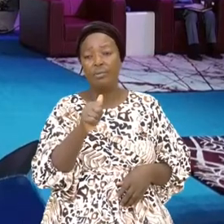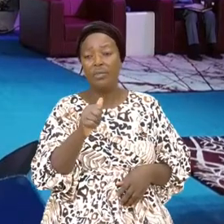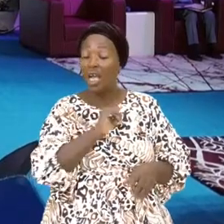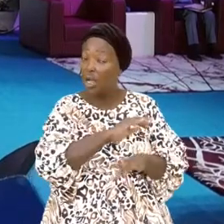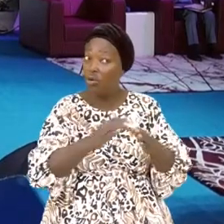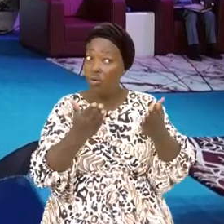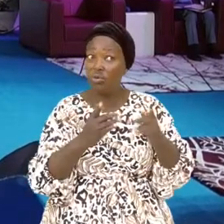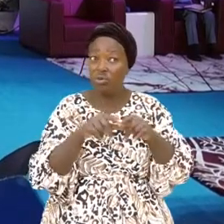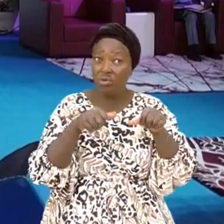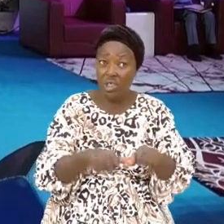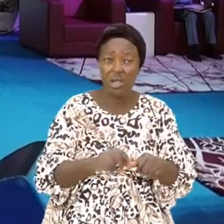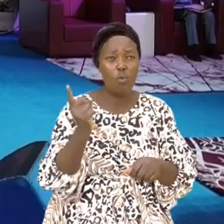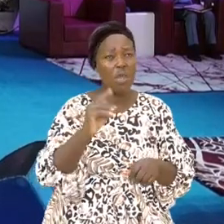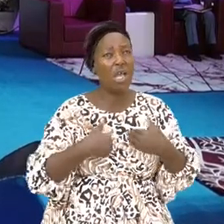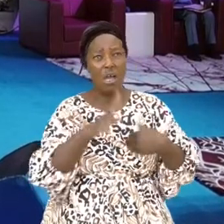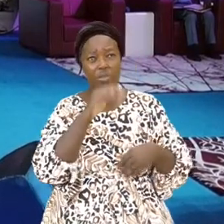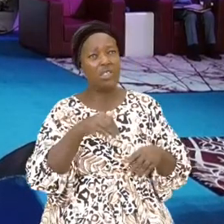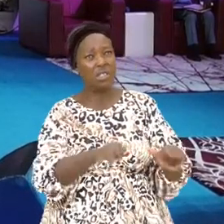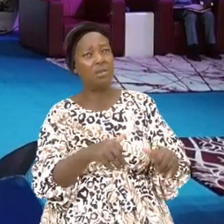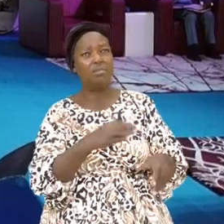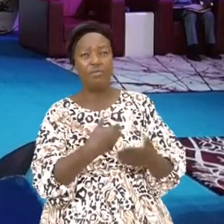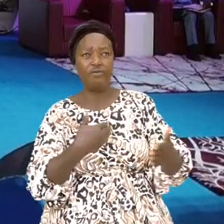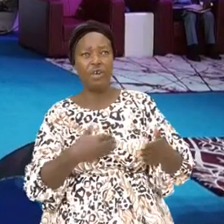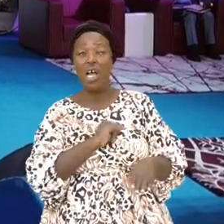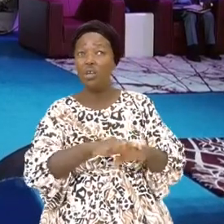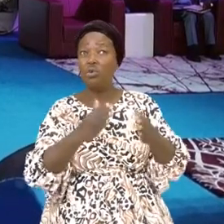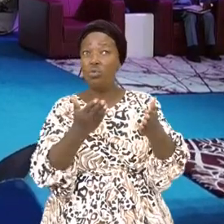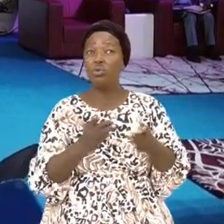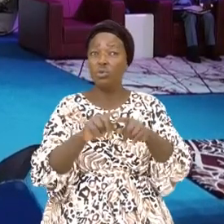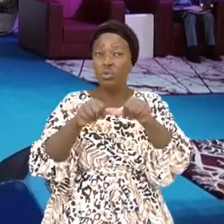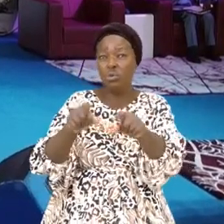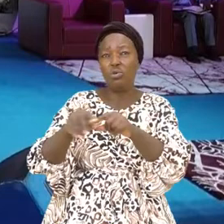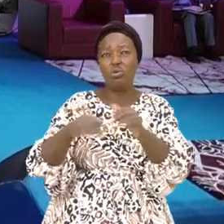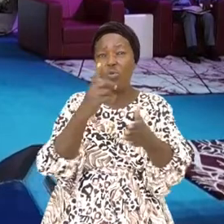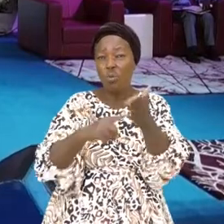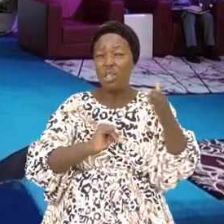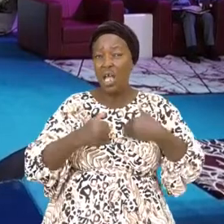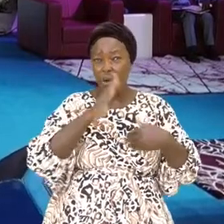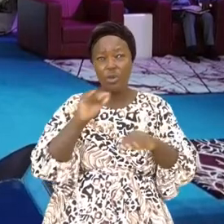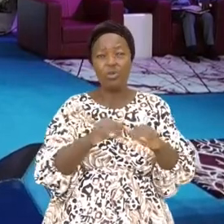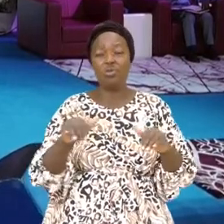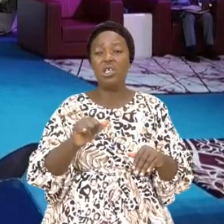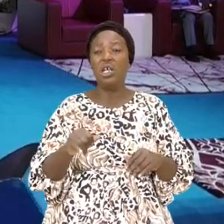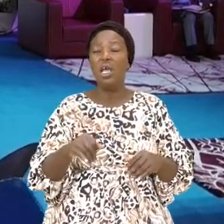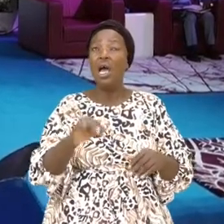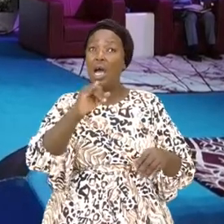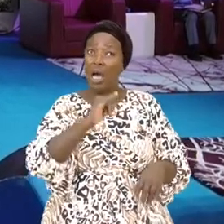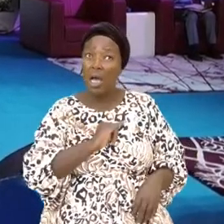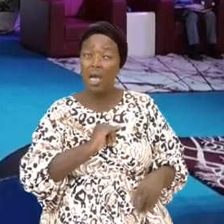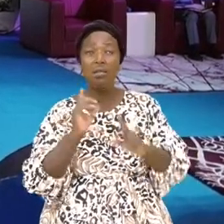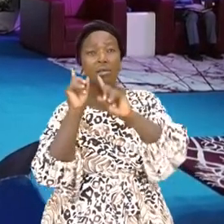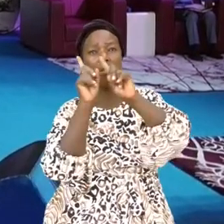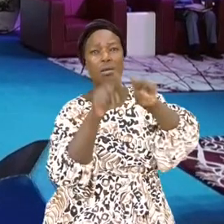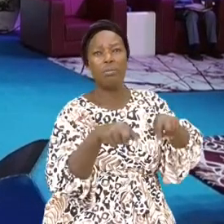to stay where I've been staying. I don't want to keep on doing what I've been doing. I